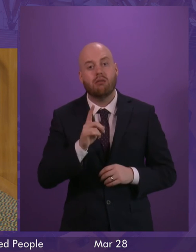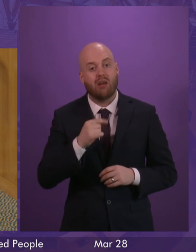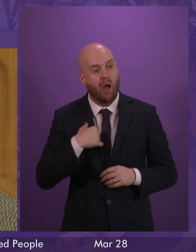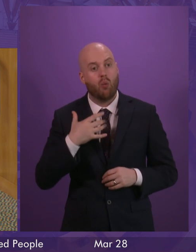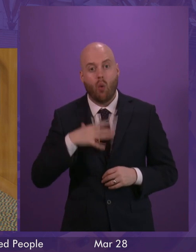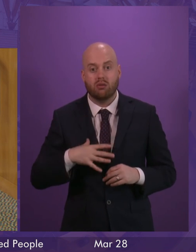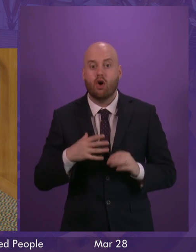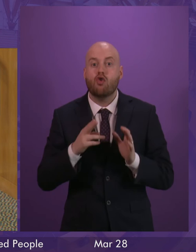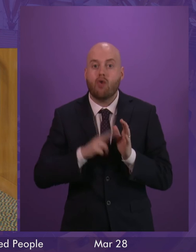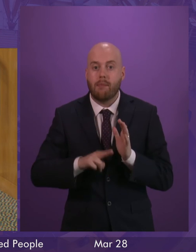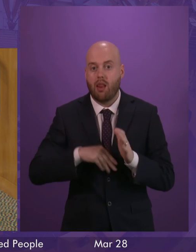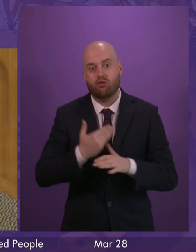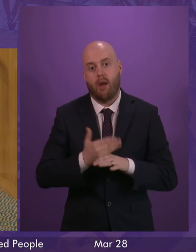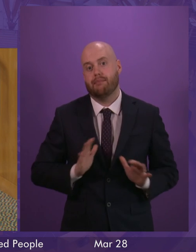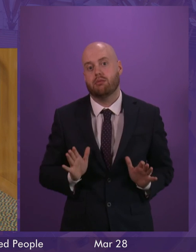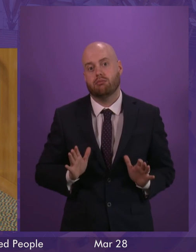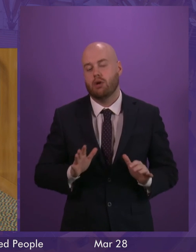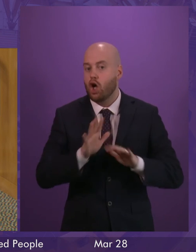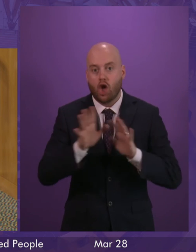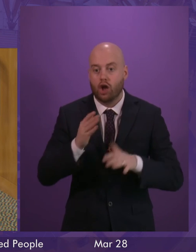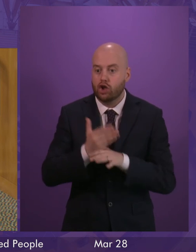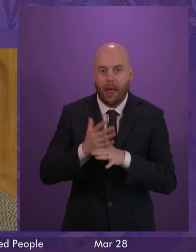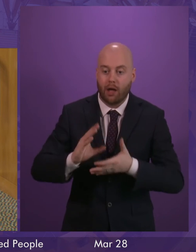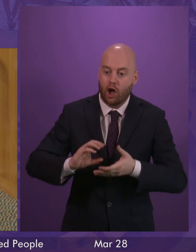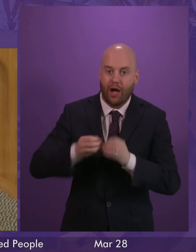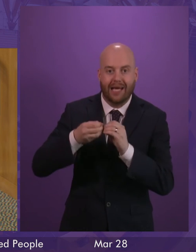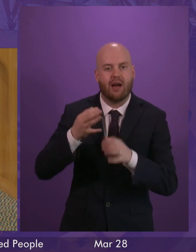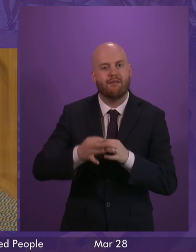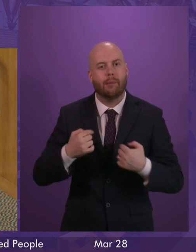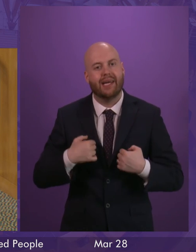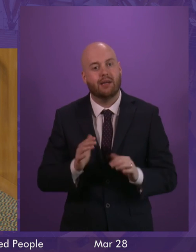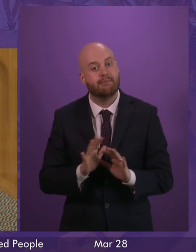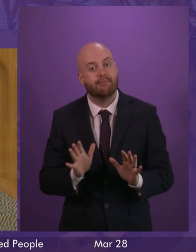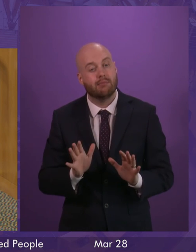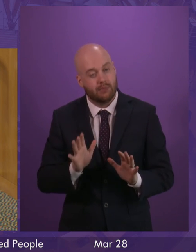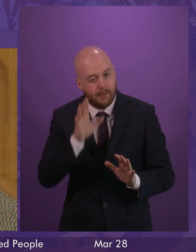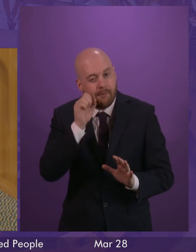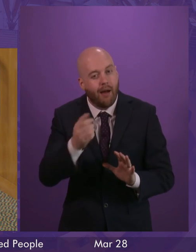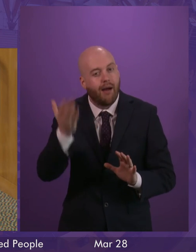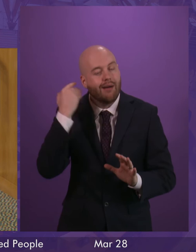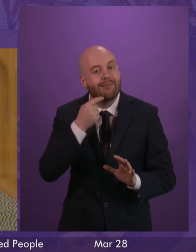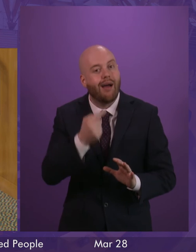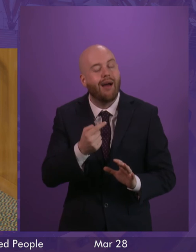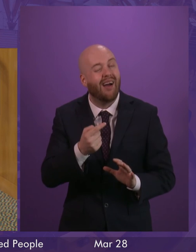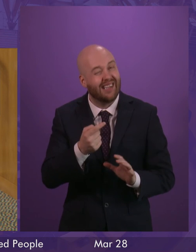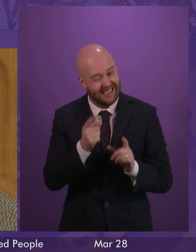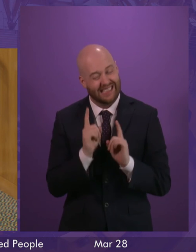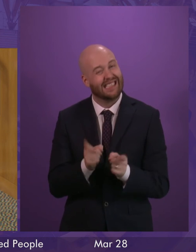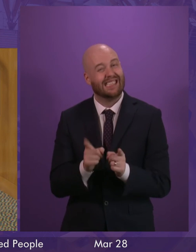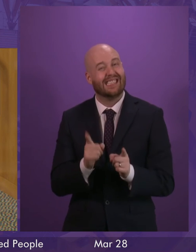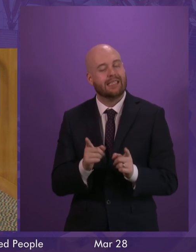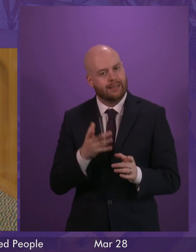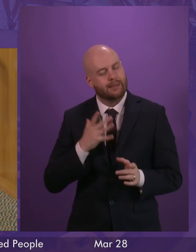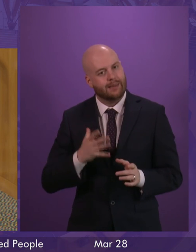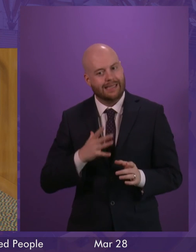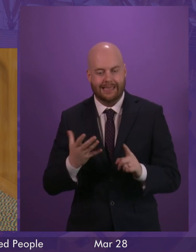a job that was created for me. I think that is really where we need to be going. And we know that many employers are